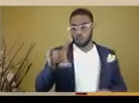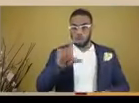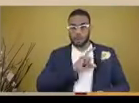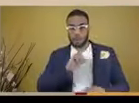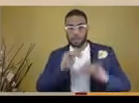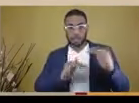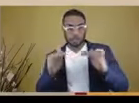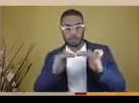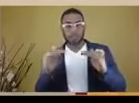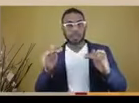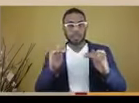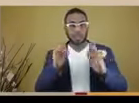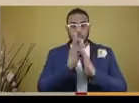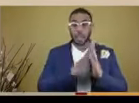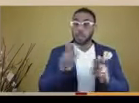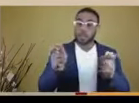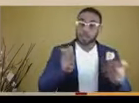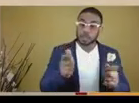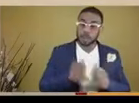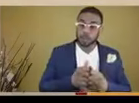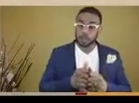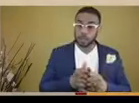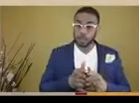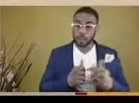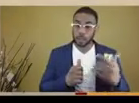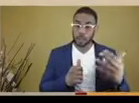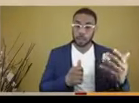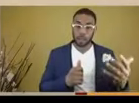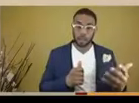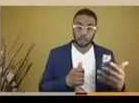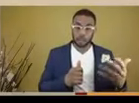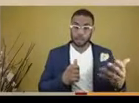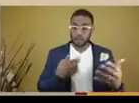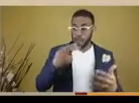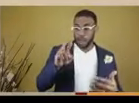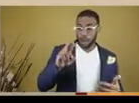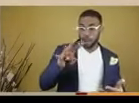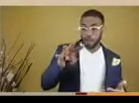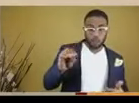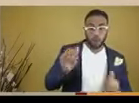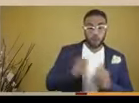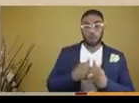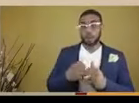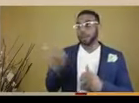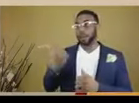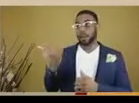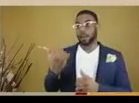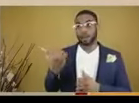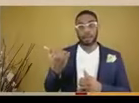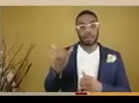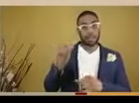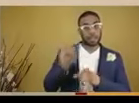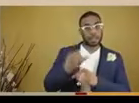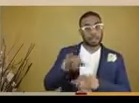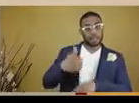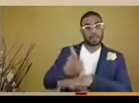Act. They must deal with the HR 40, with the